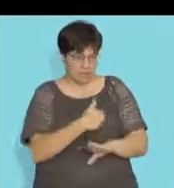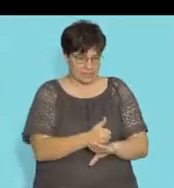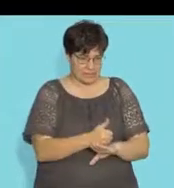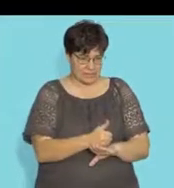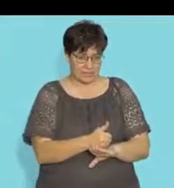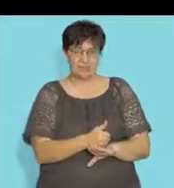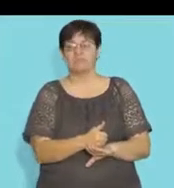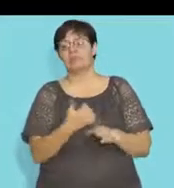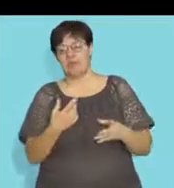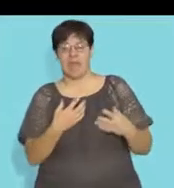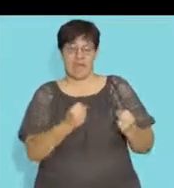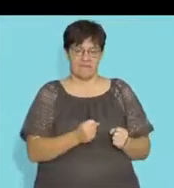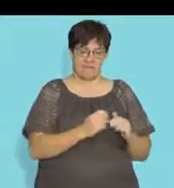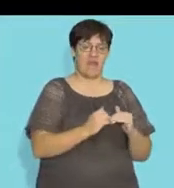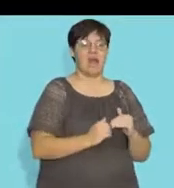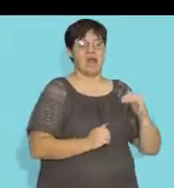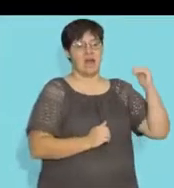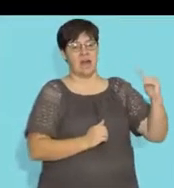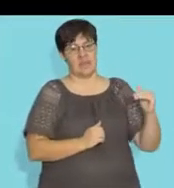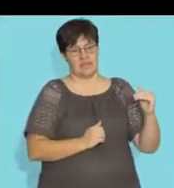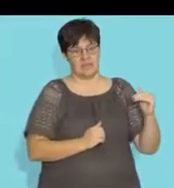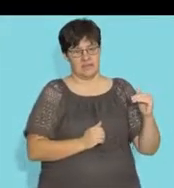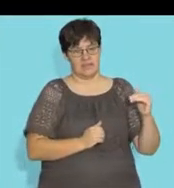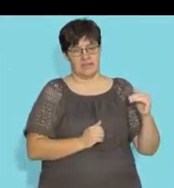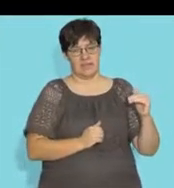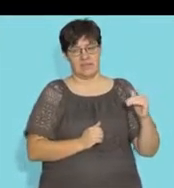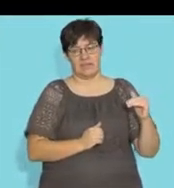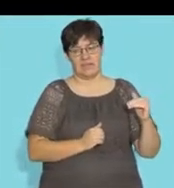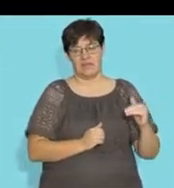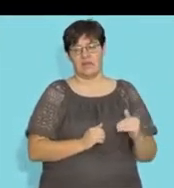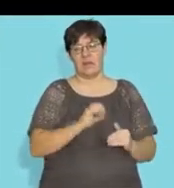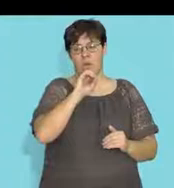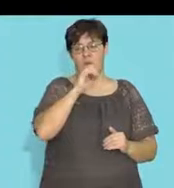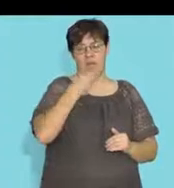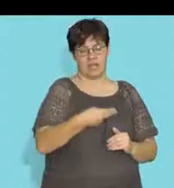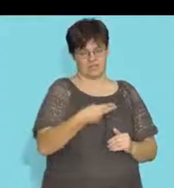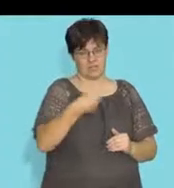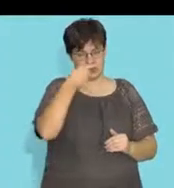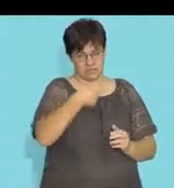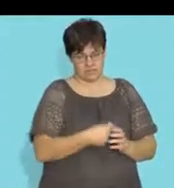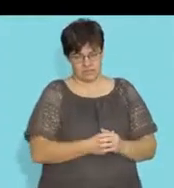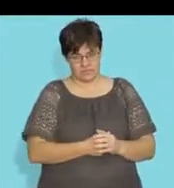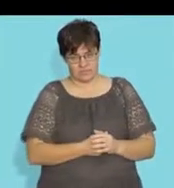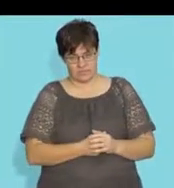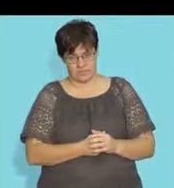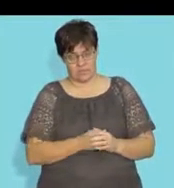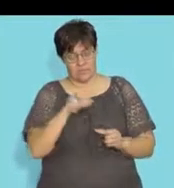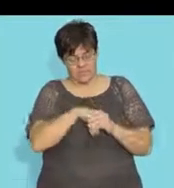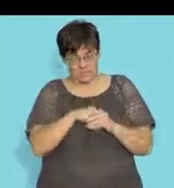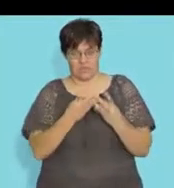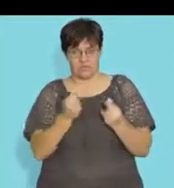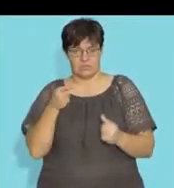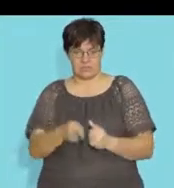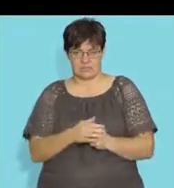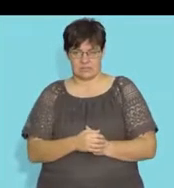base, we will have a high concentration of hydroxide ions in